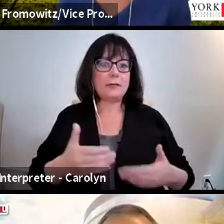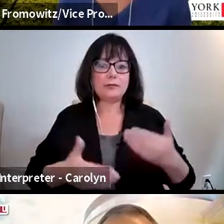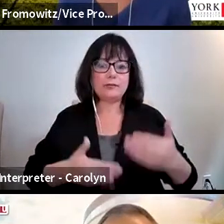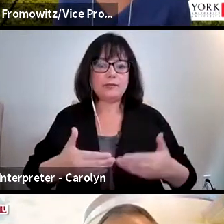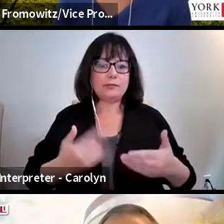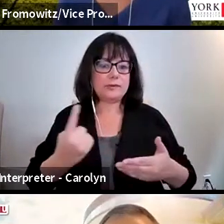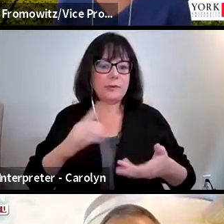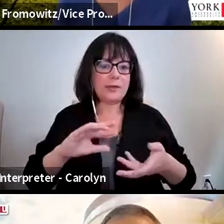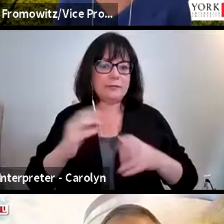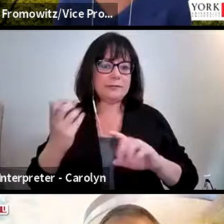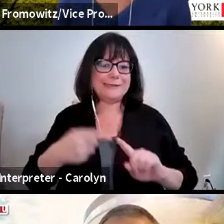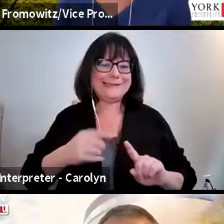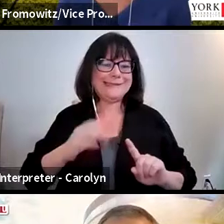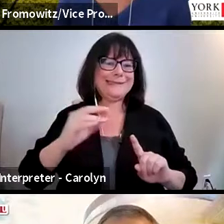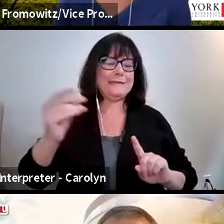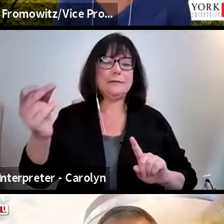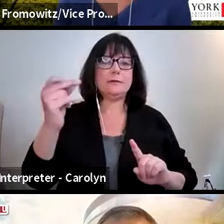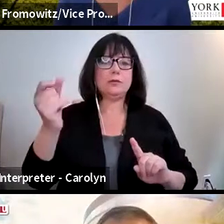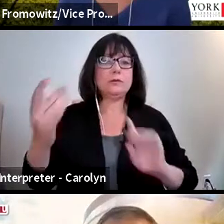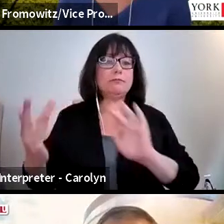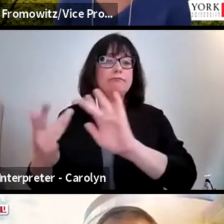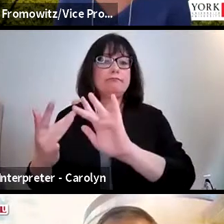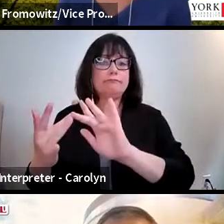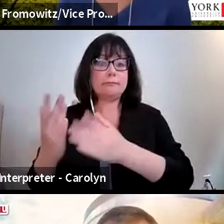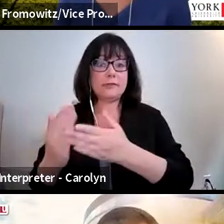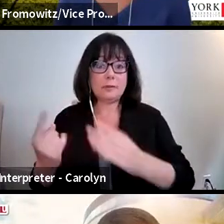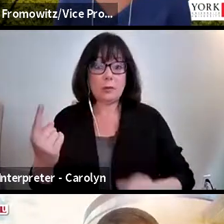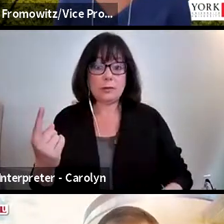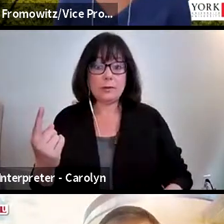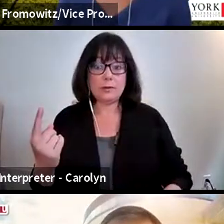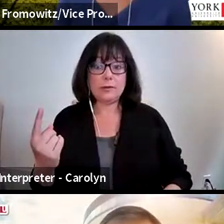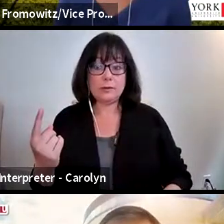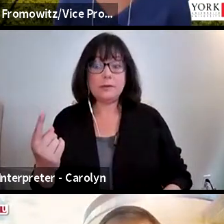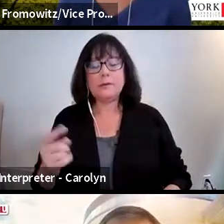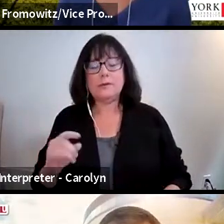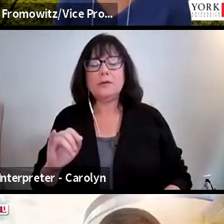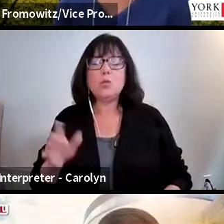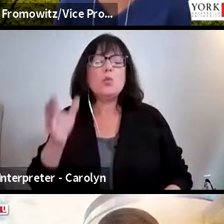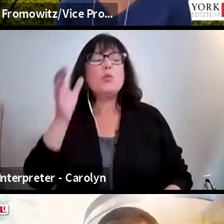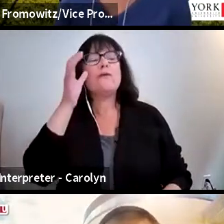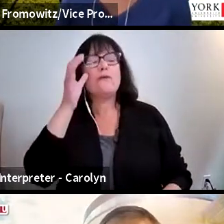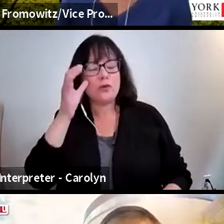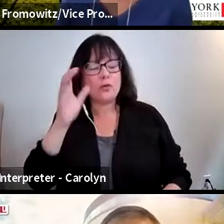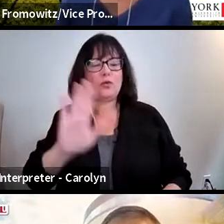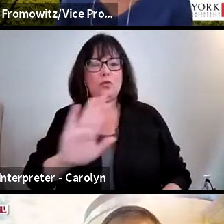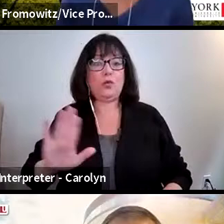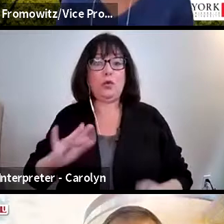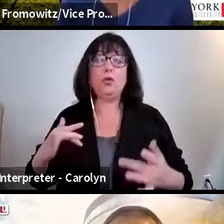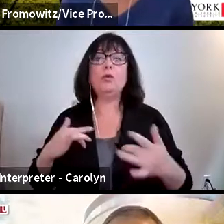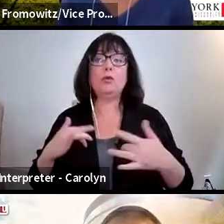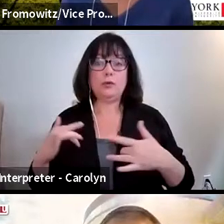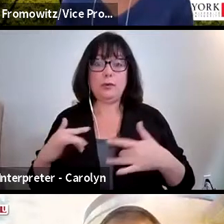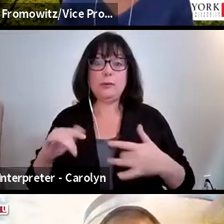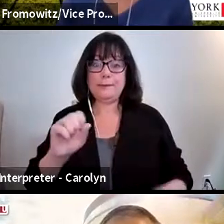away. So that concern has definitely been heard. If I could just say that